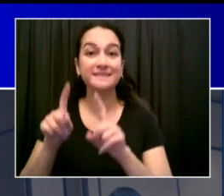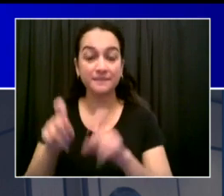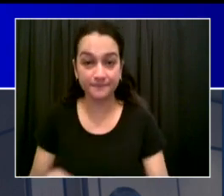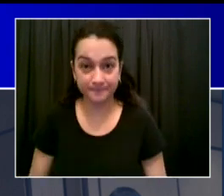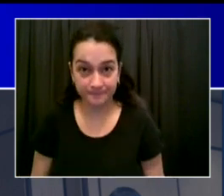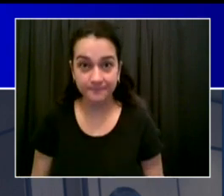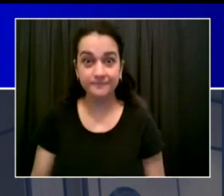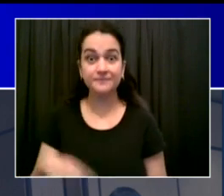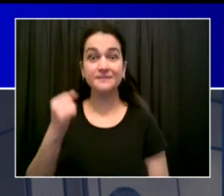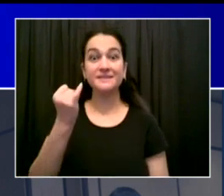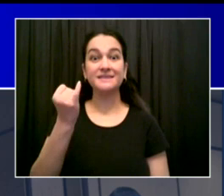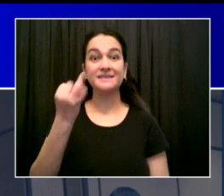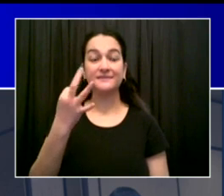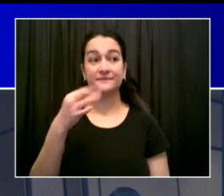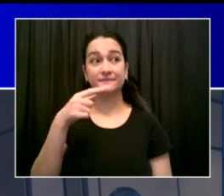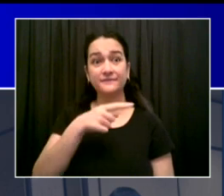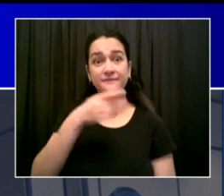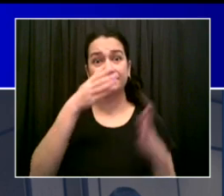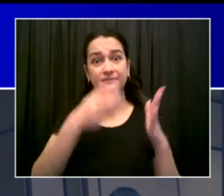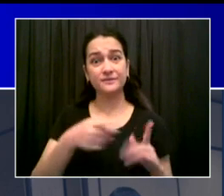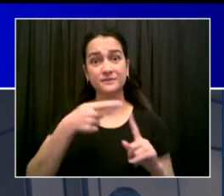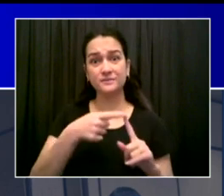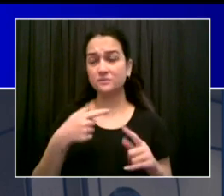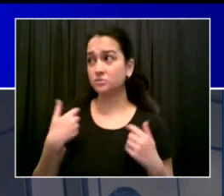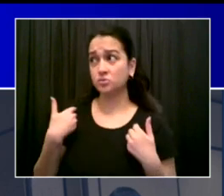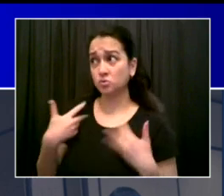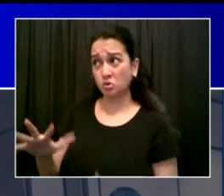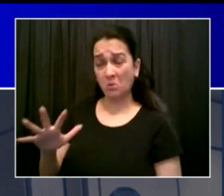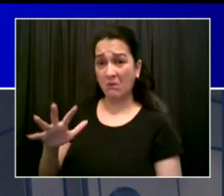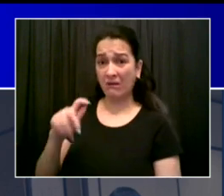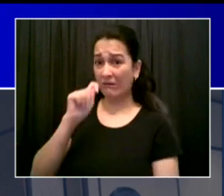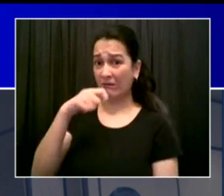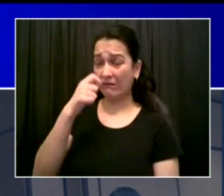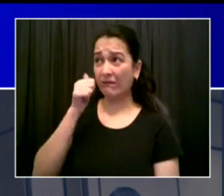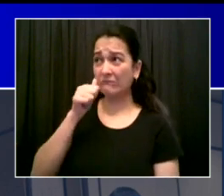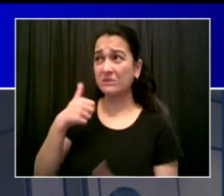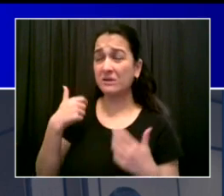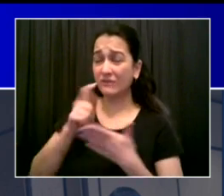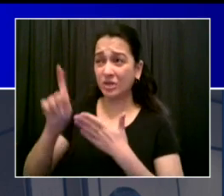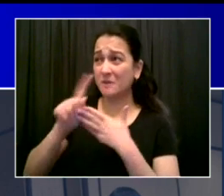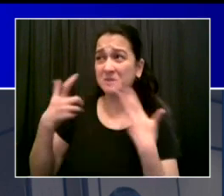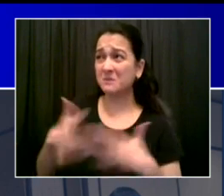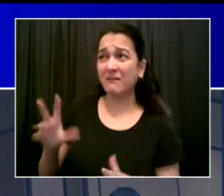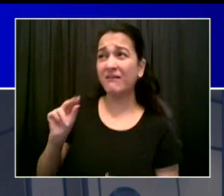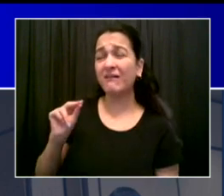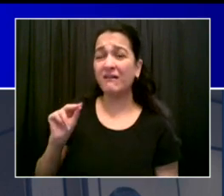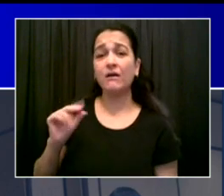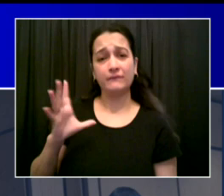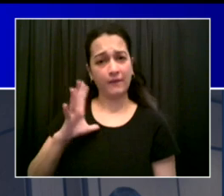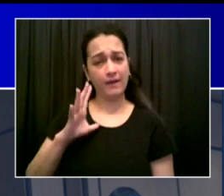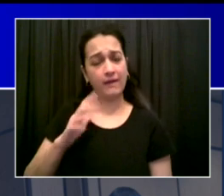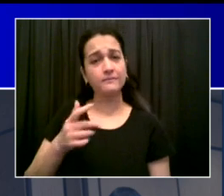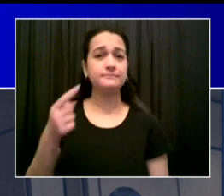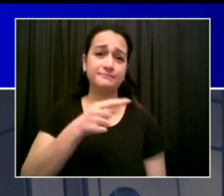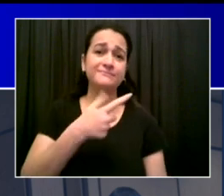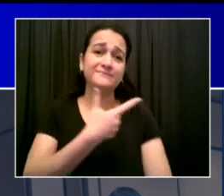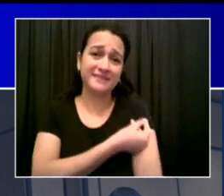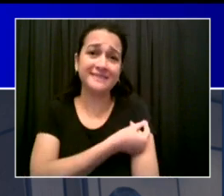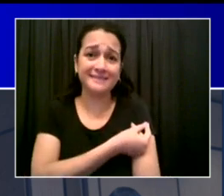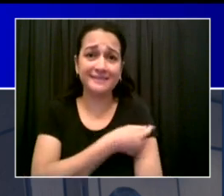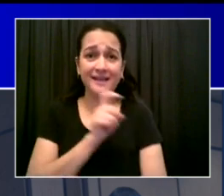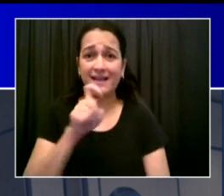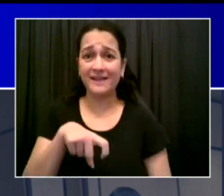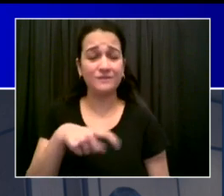stop the Delta variant. Health and hospitals led the way. Last year, heroic. We're going to protect our